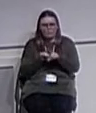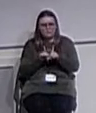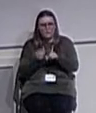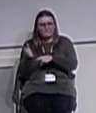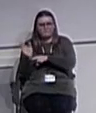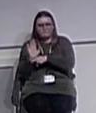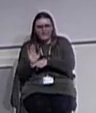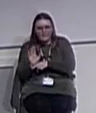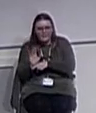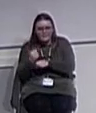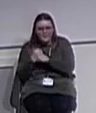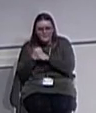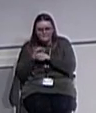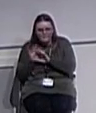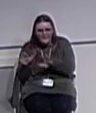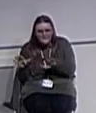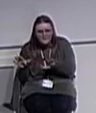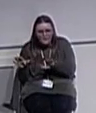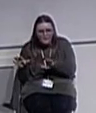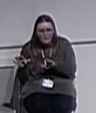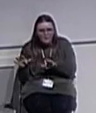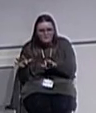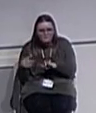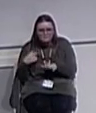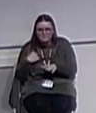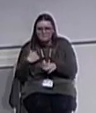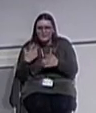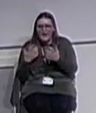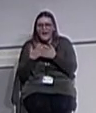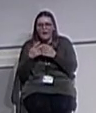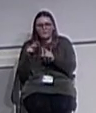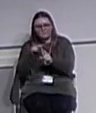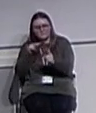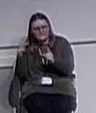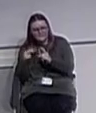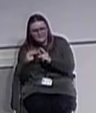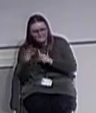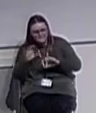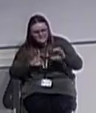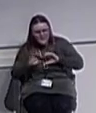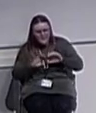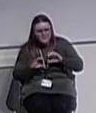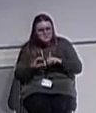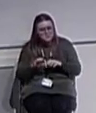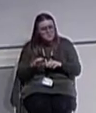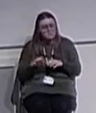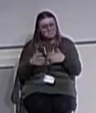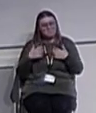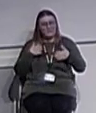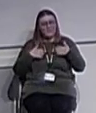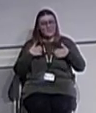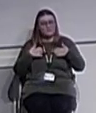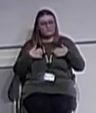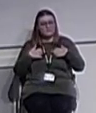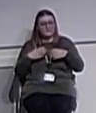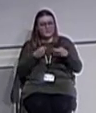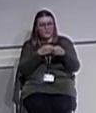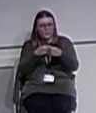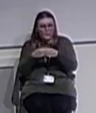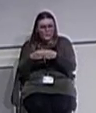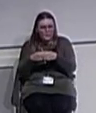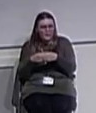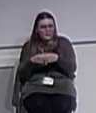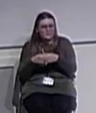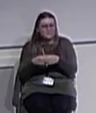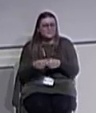we perceive science to people who maybe aren't actually studying science. So it's a really interesting unit that people have a chance to do from